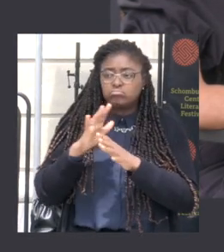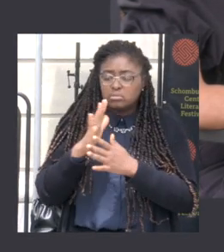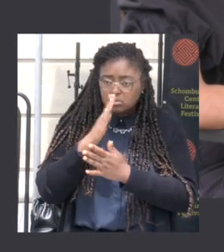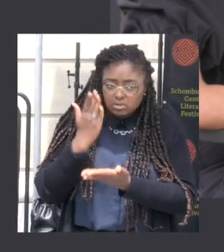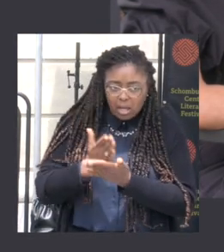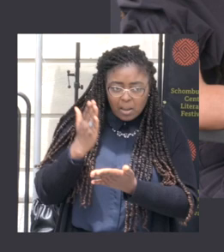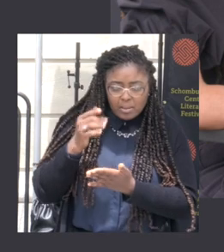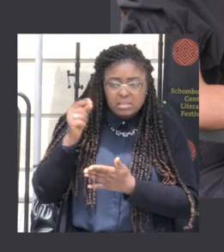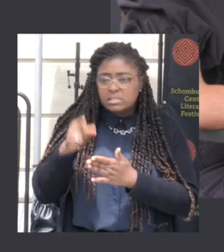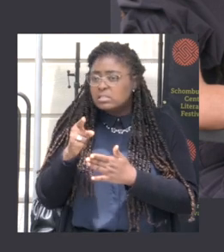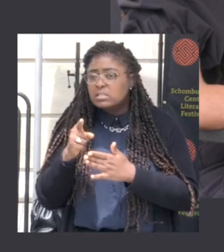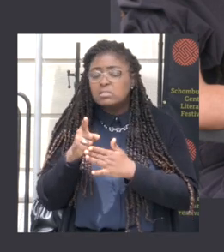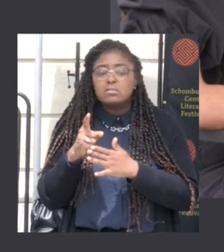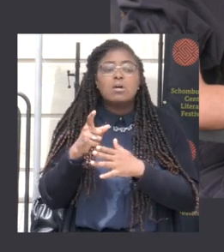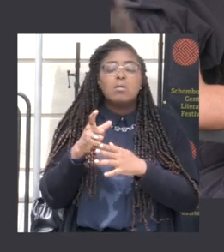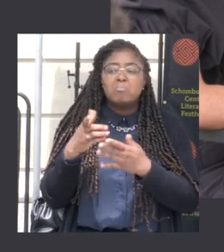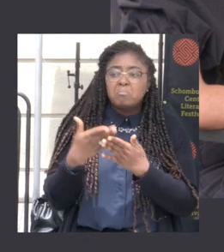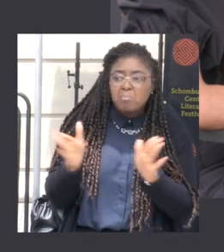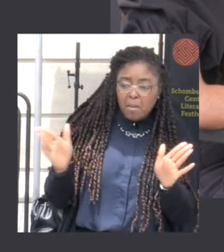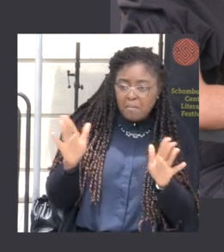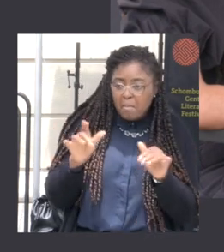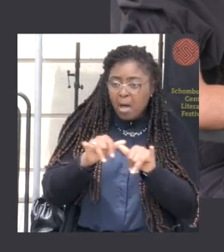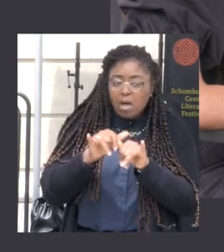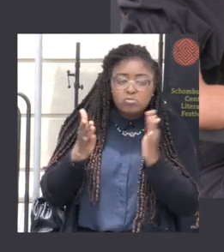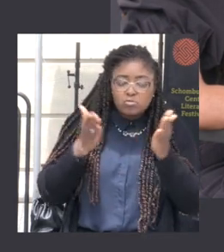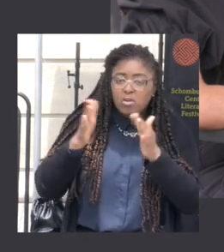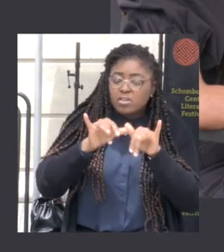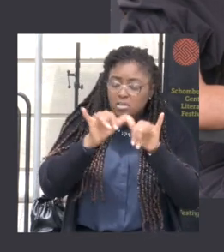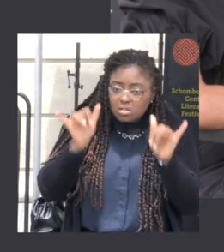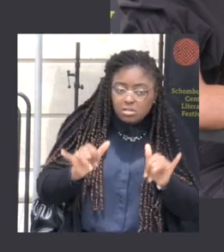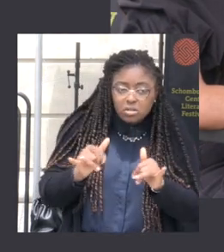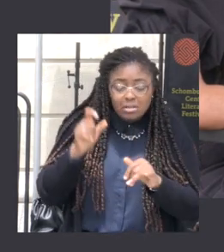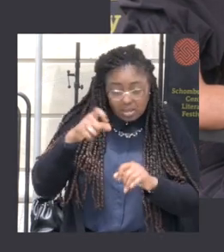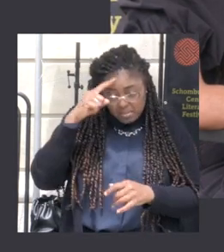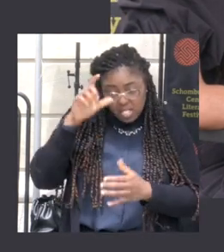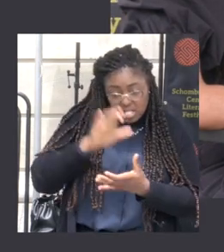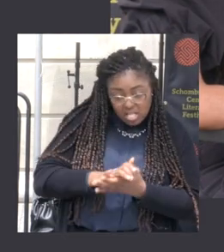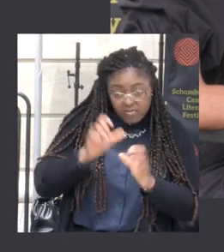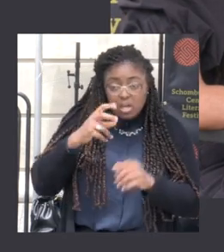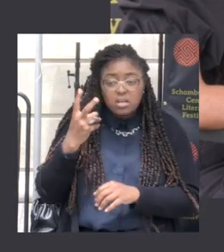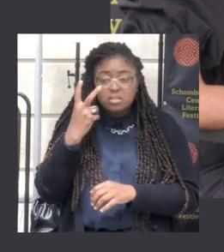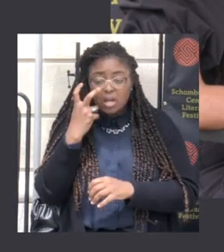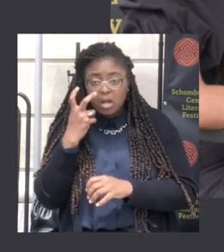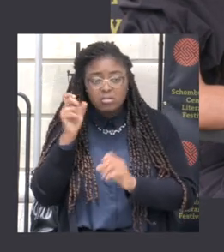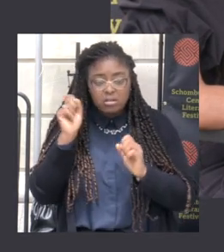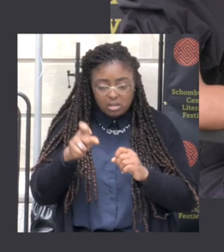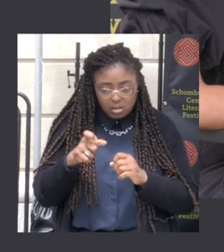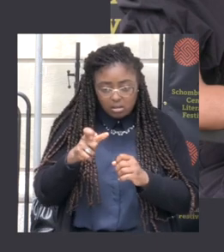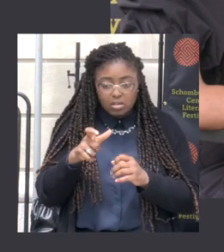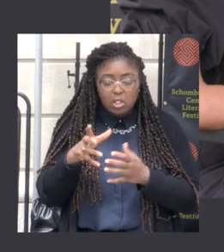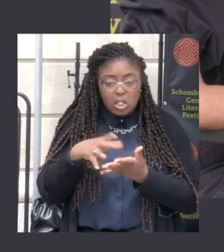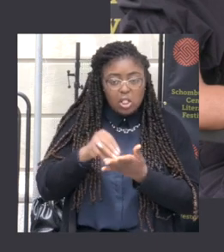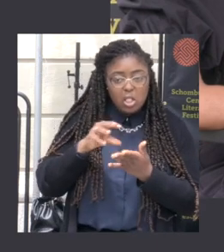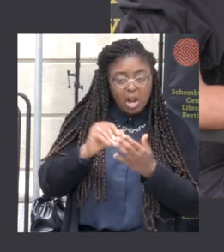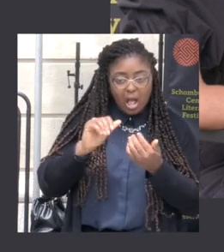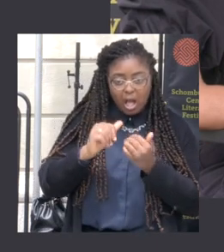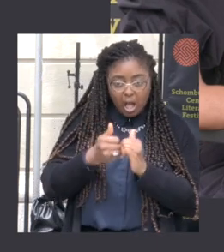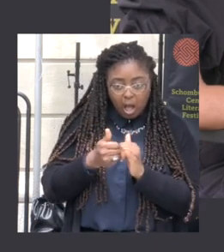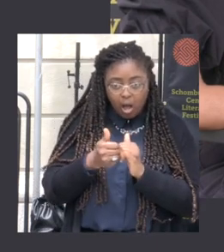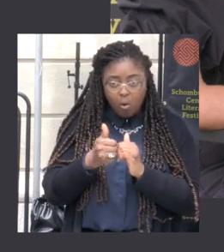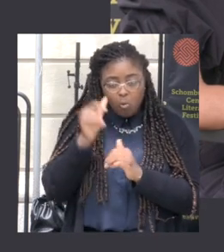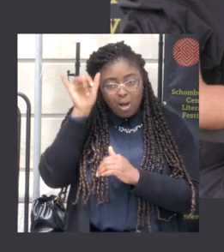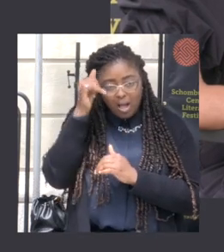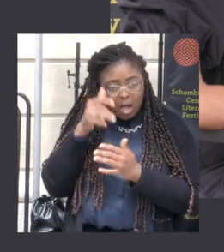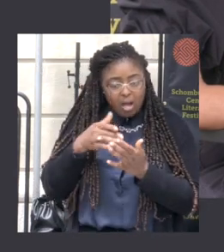can doubt it. Let us begin now with the cow, the way that it gets to your plate and how. The cow doesn't grow fast enough for